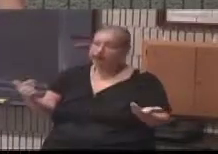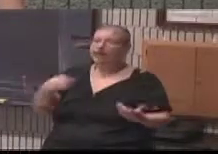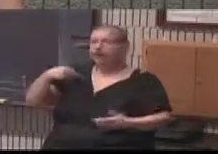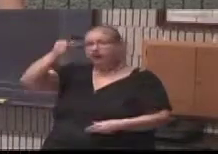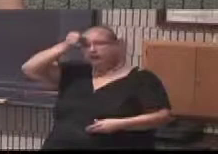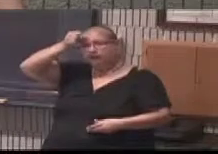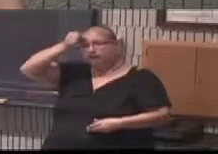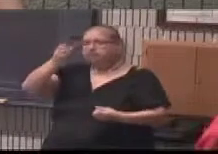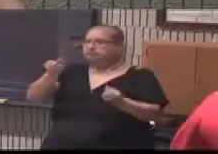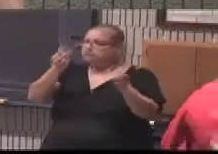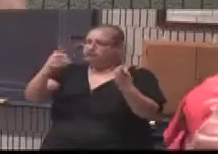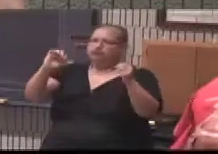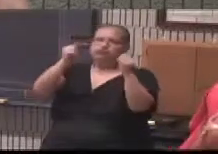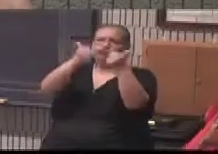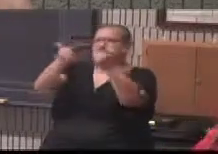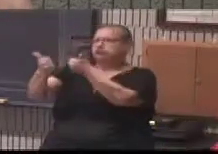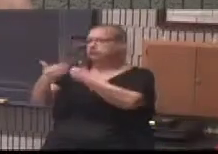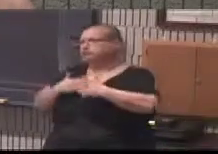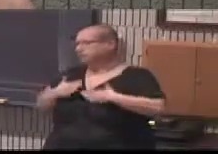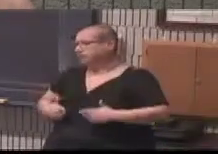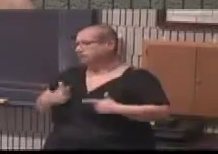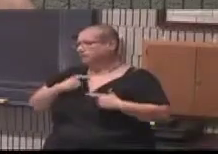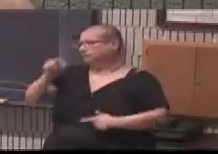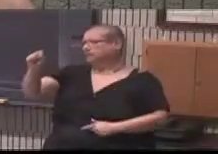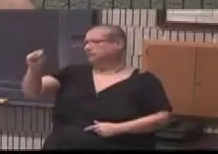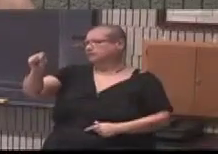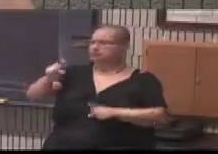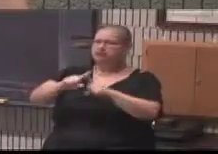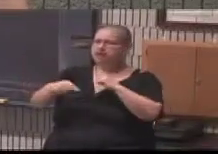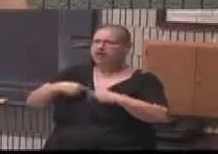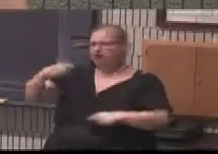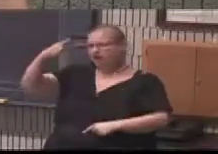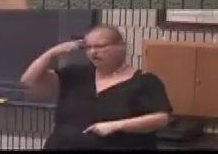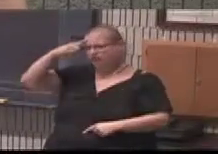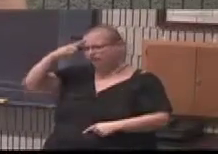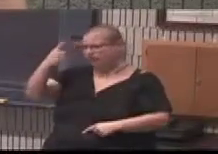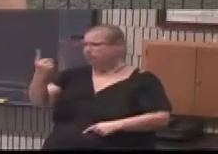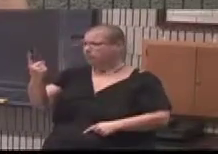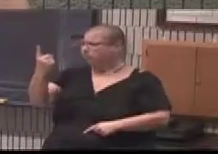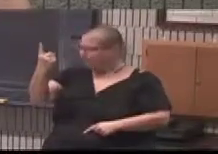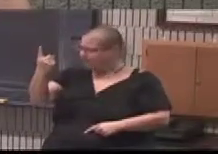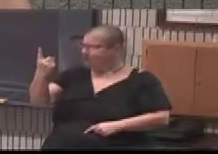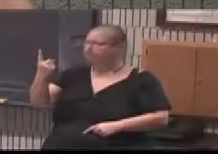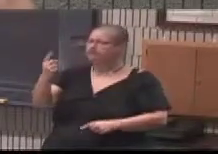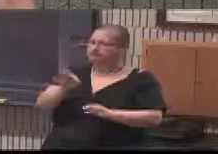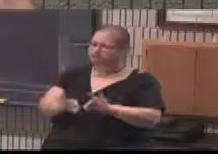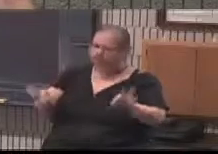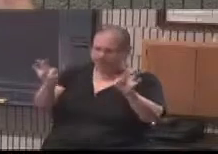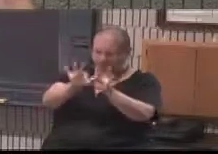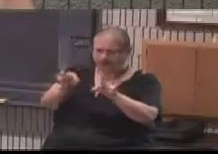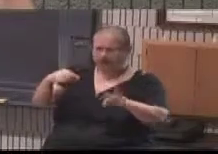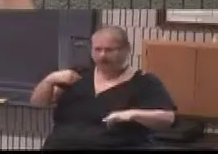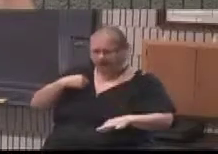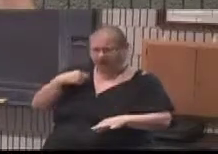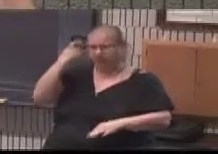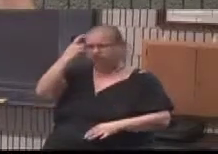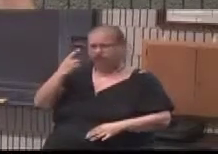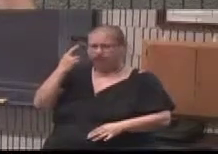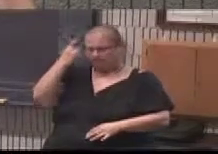understood challenges in my life, but I think that one of the things that I've found in facing